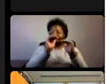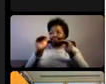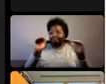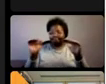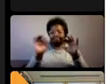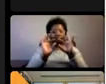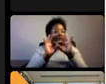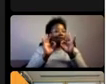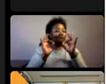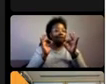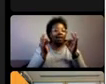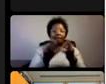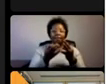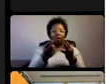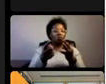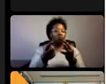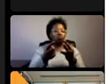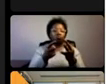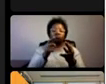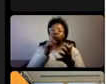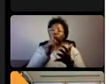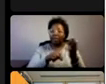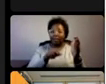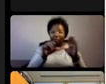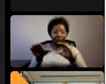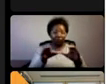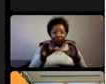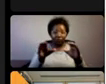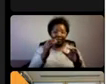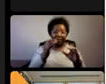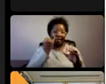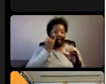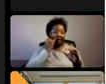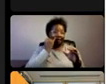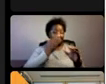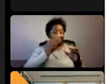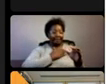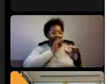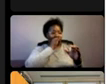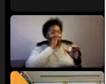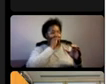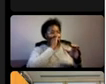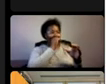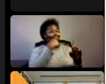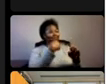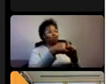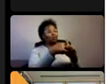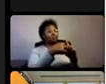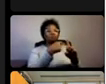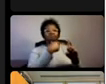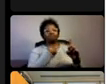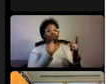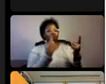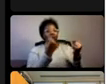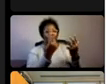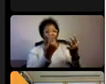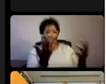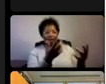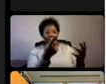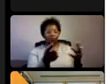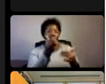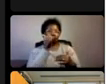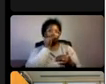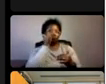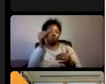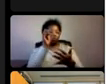to do if their student or child tests positive. First, we want you to call your school and to notify them